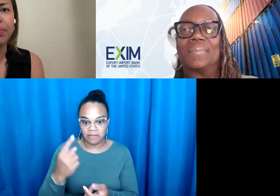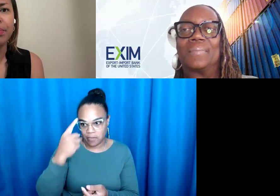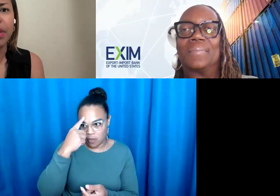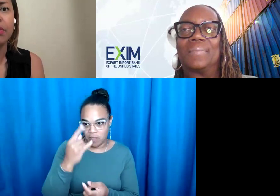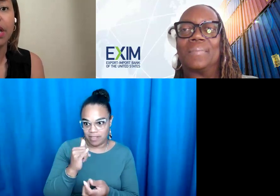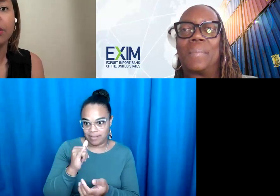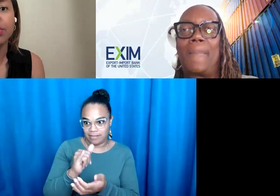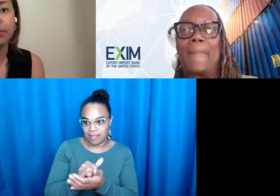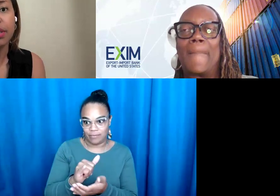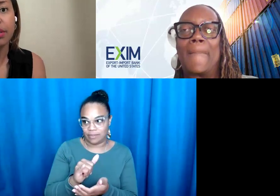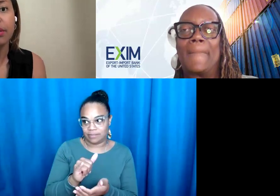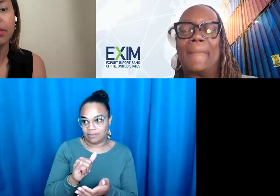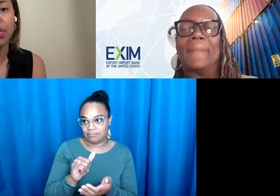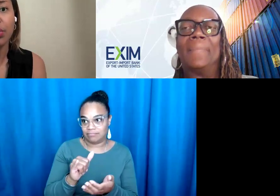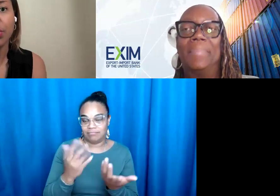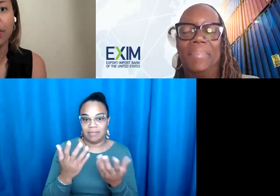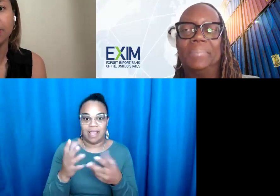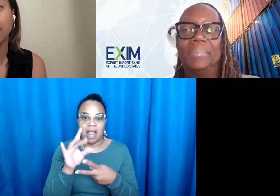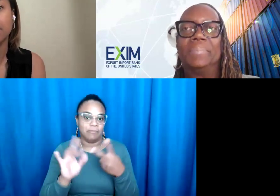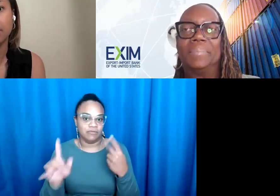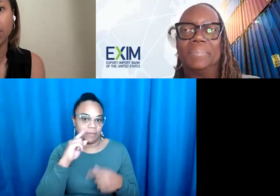something available to me,